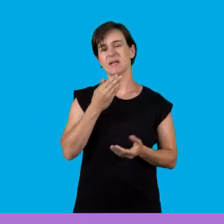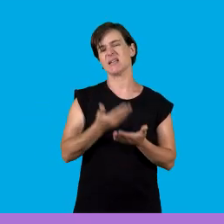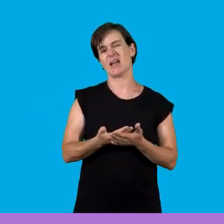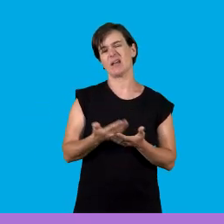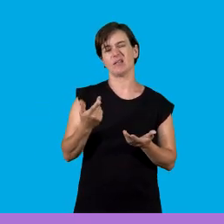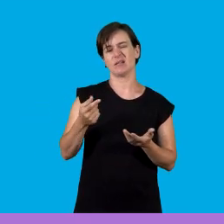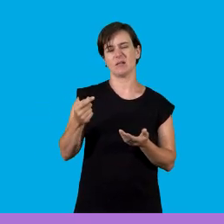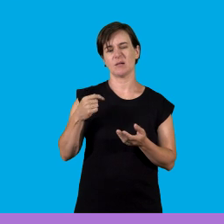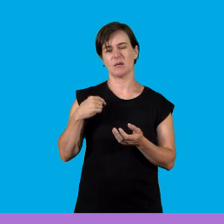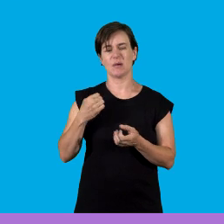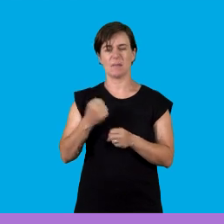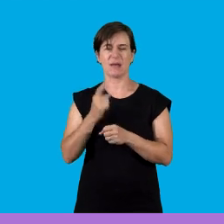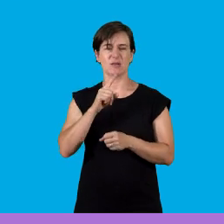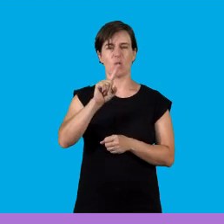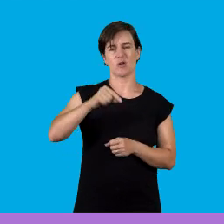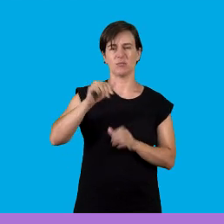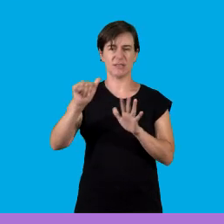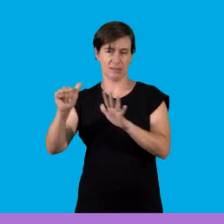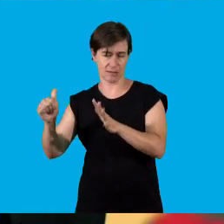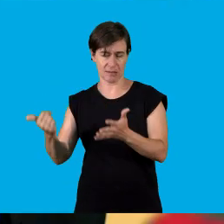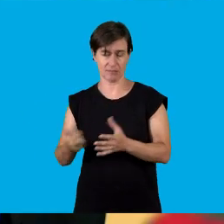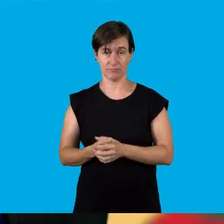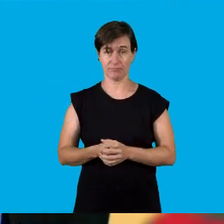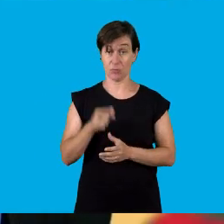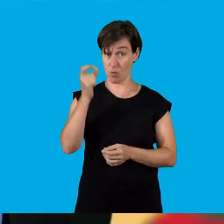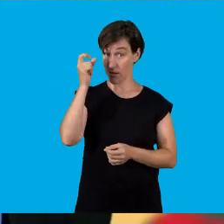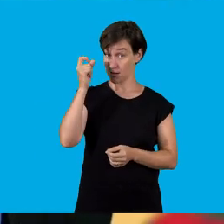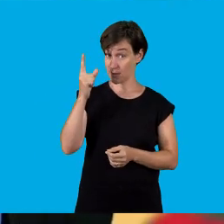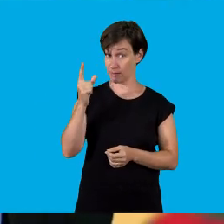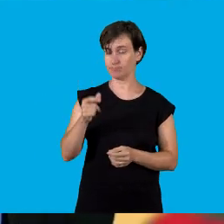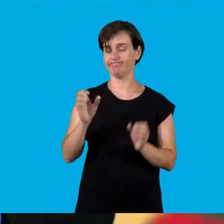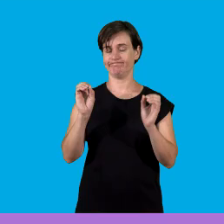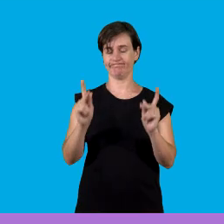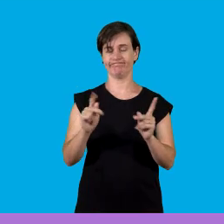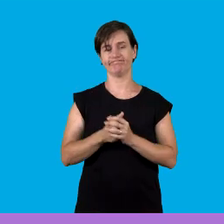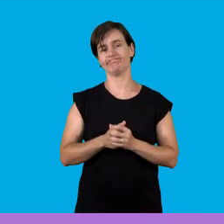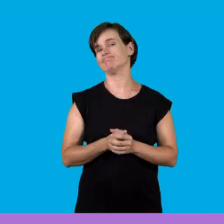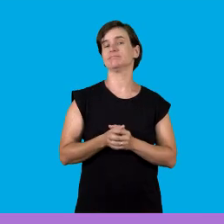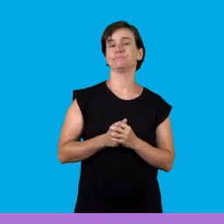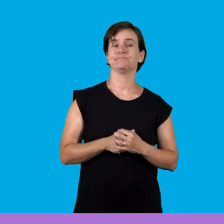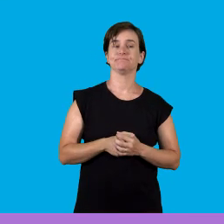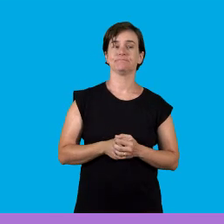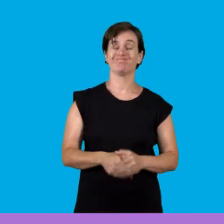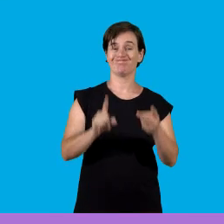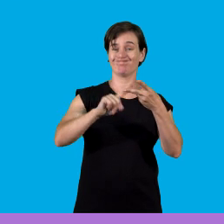decimal places, for example. Guys, are we fine with this? Okay, let's do another